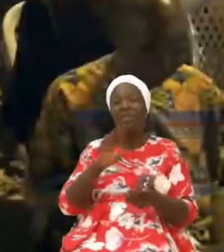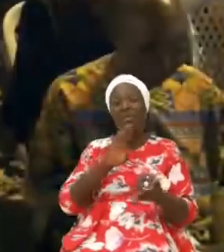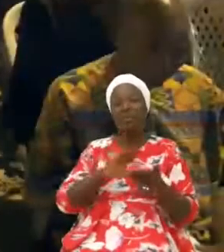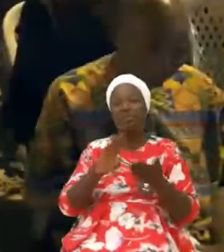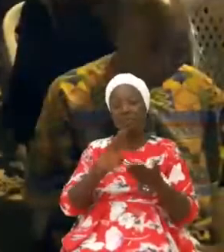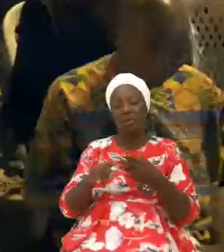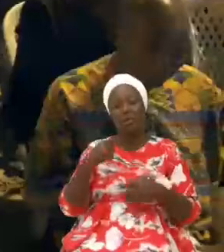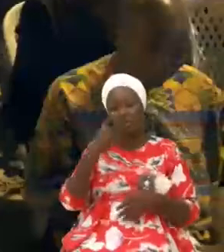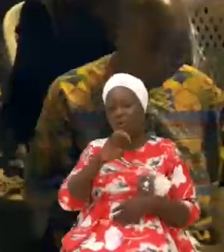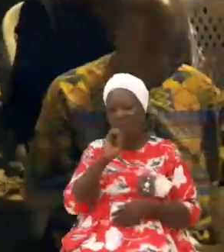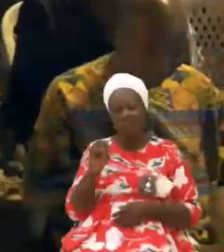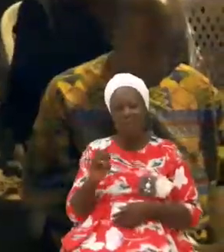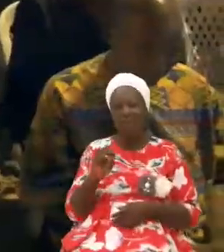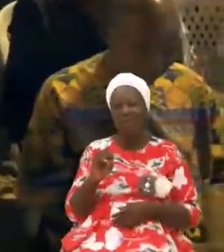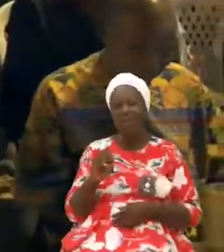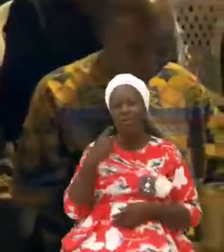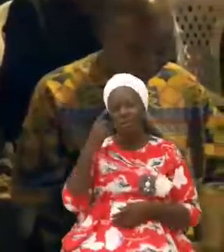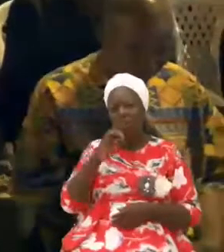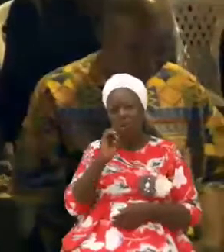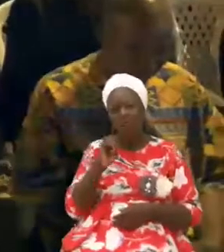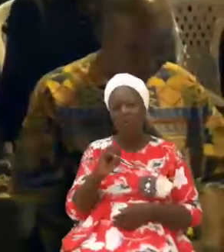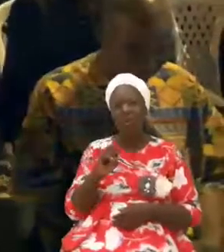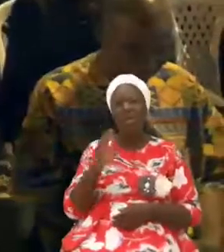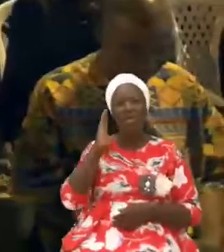everything is forgiven.